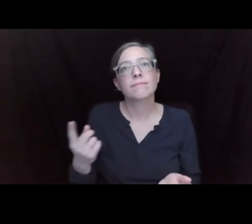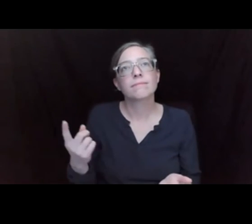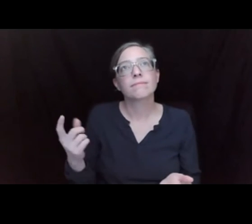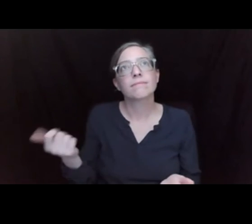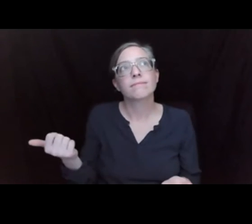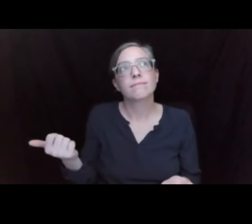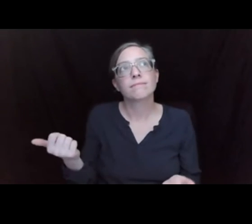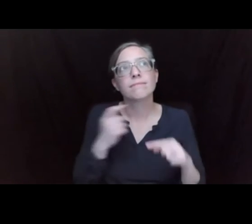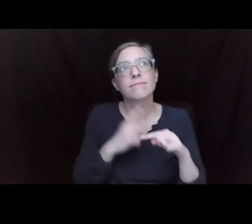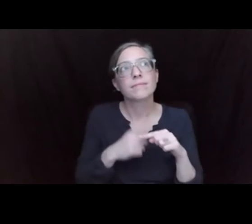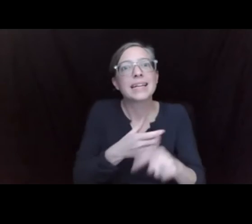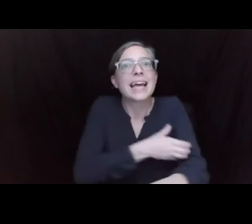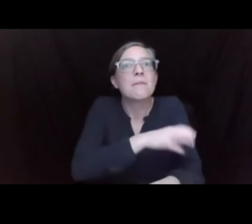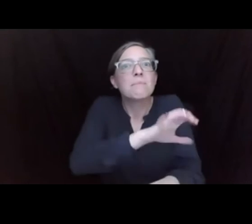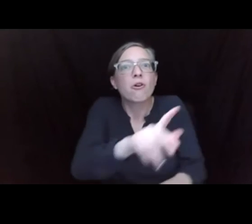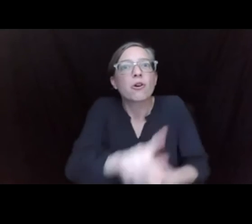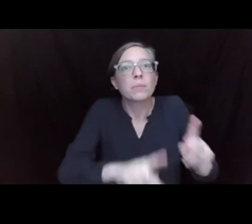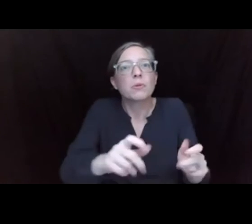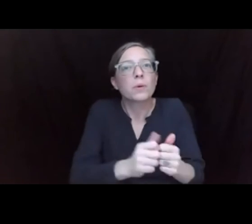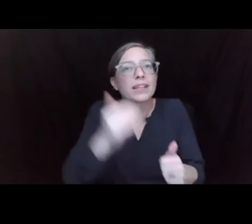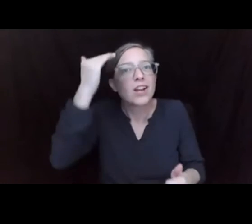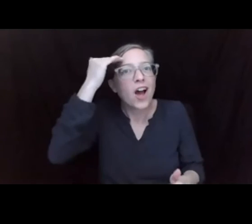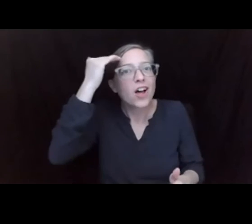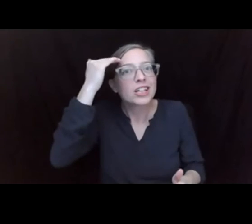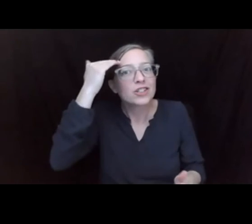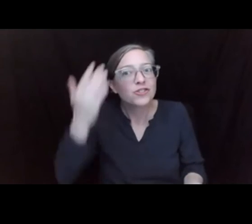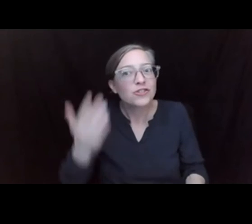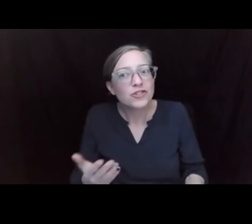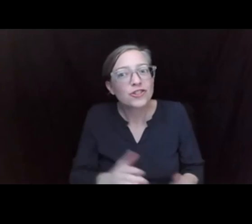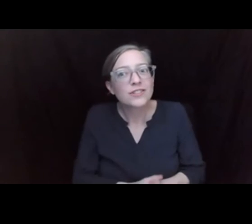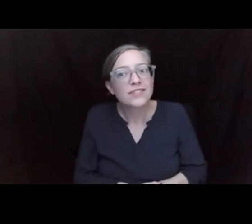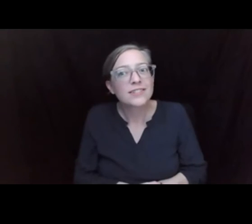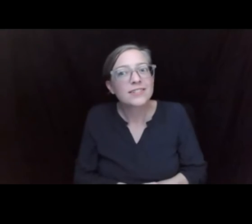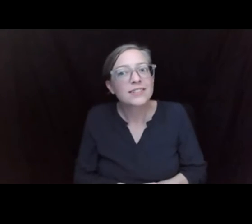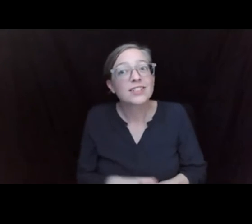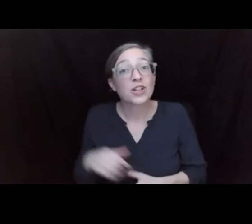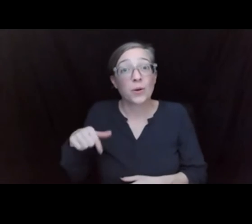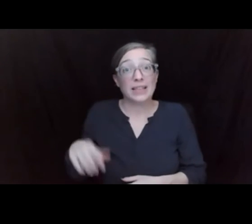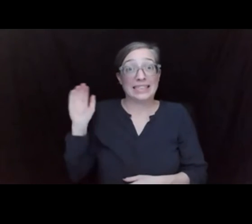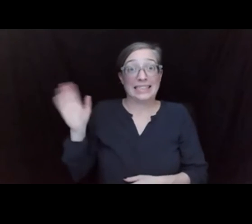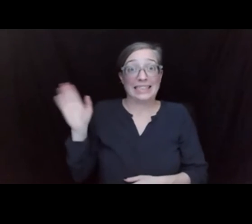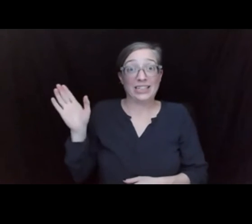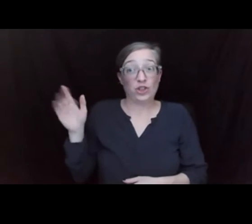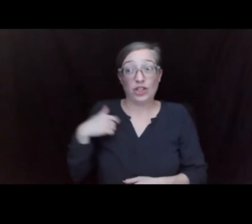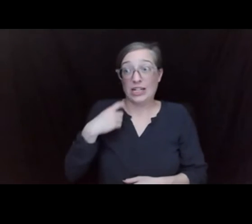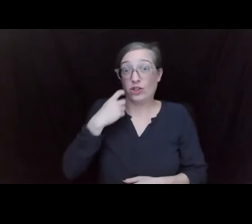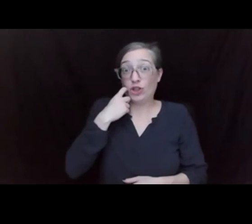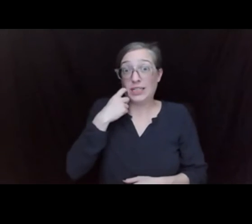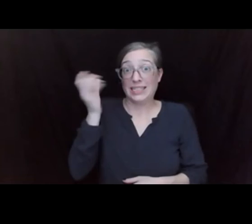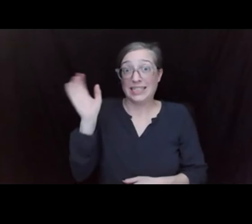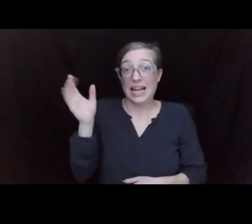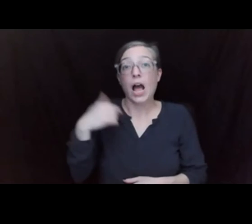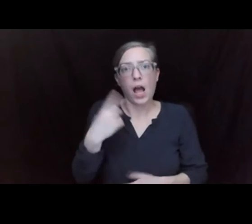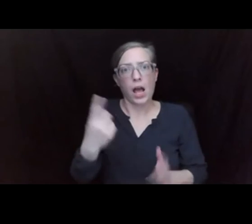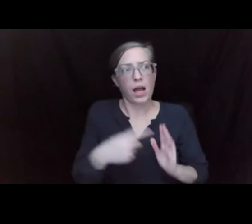knowledge. This lecture, for example, that I gave to you, I present similar slides to my students so they understand the phenomena. In that